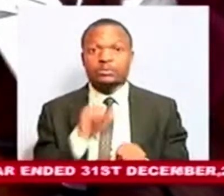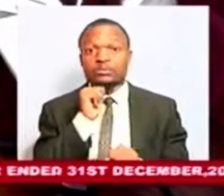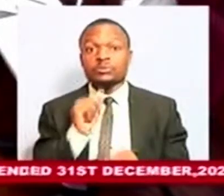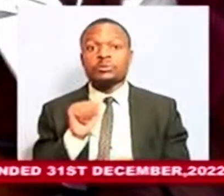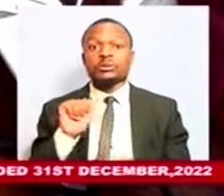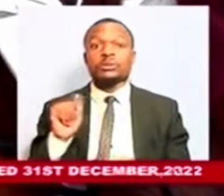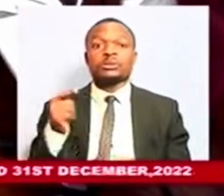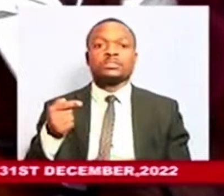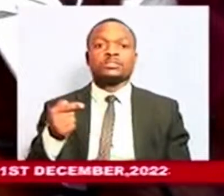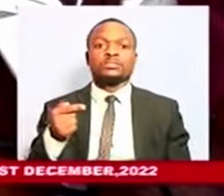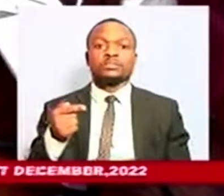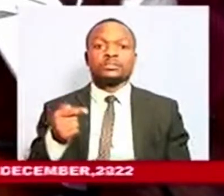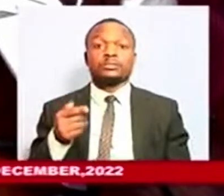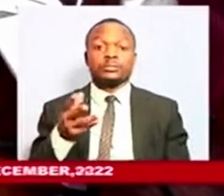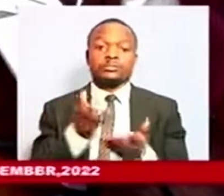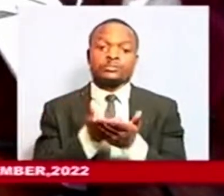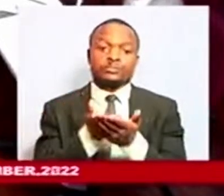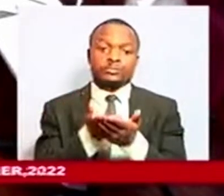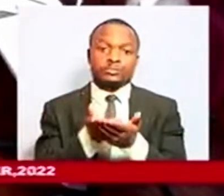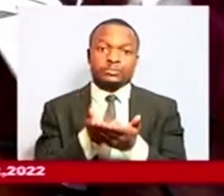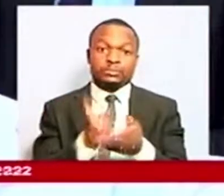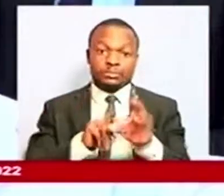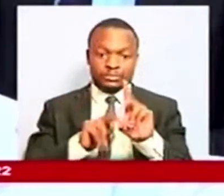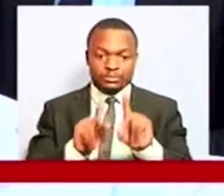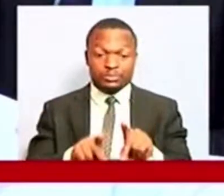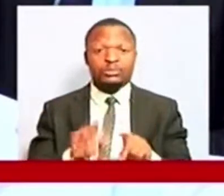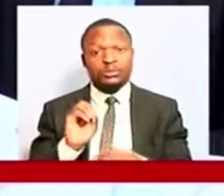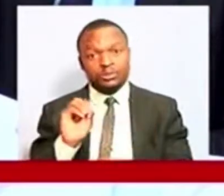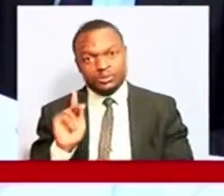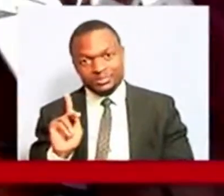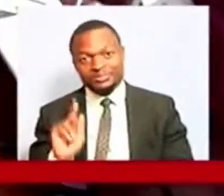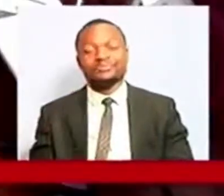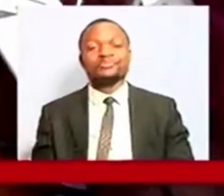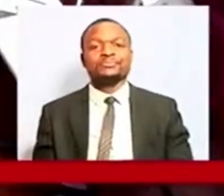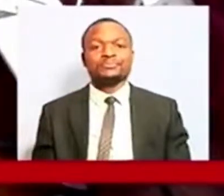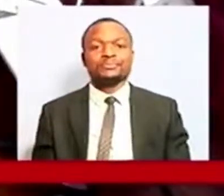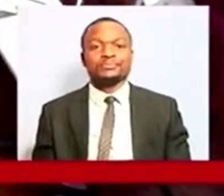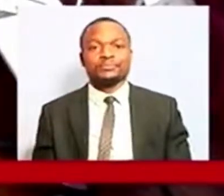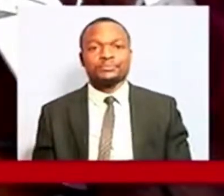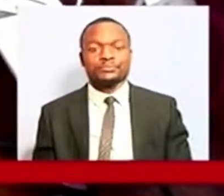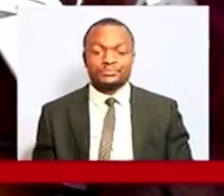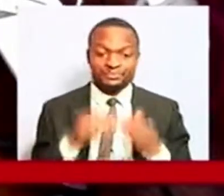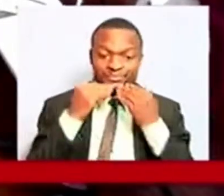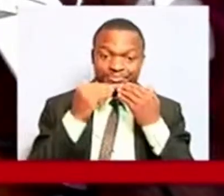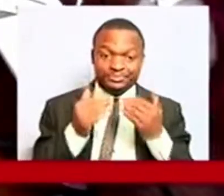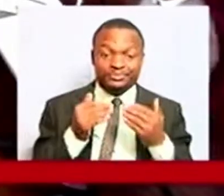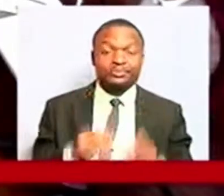General. I wish to submit, Chair. Oh, okay. Okay, thank you.